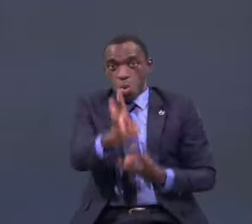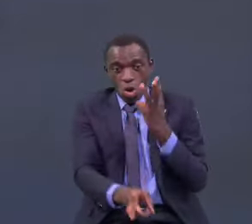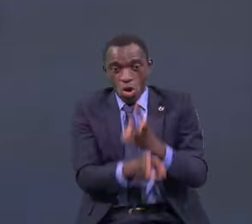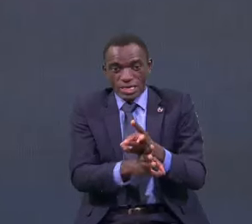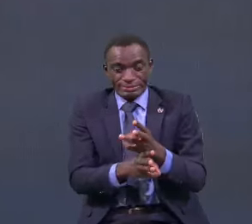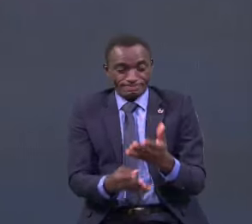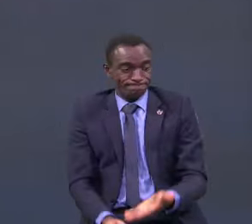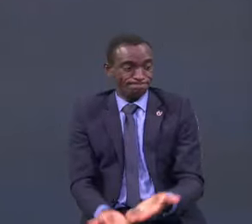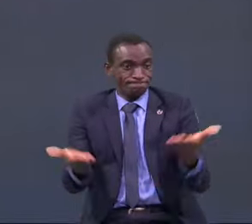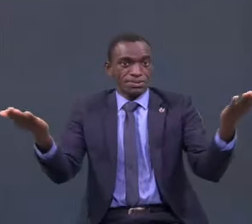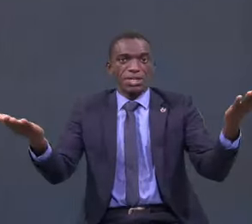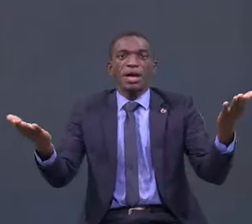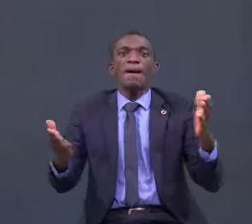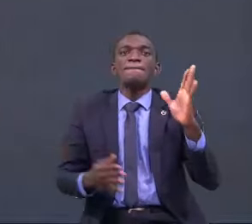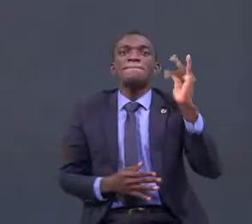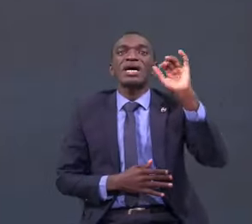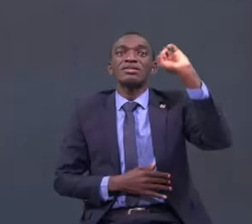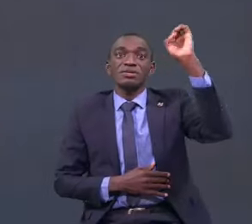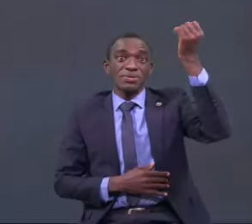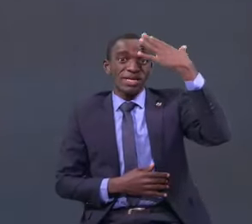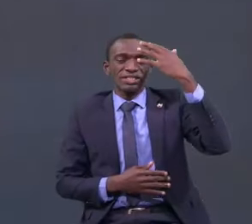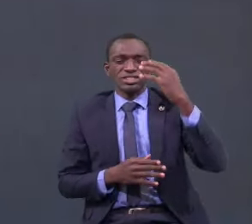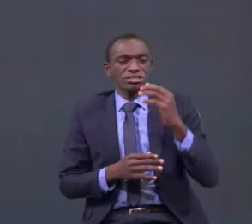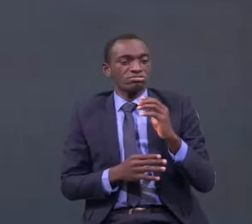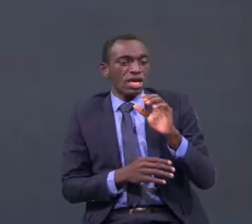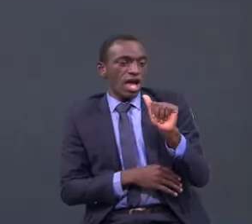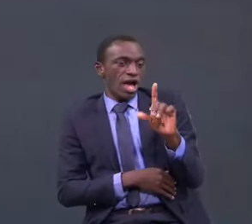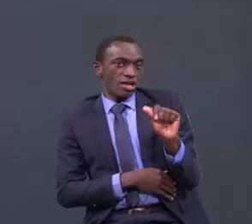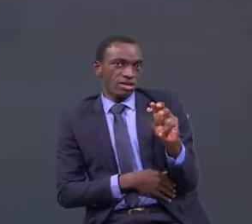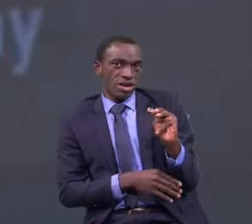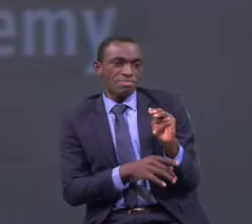By grace he possessed all things.